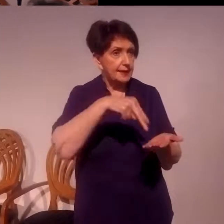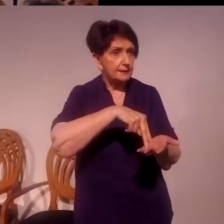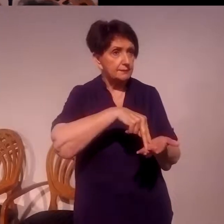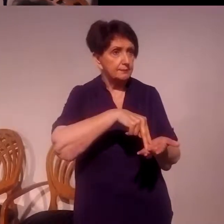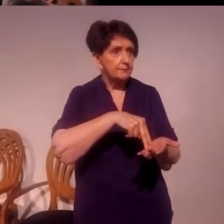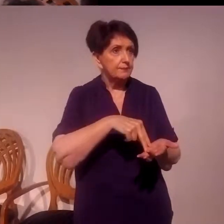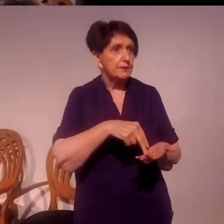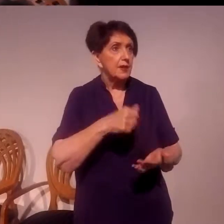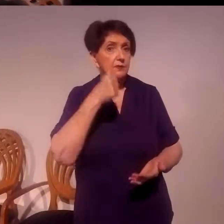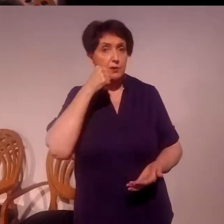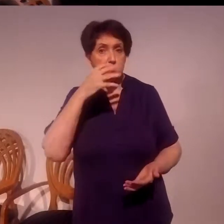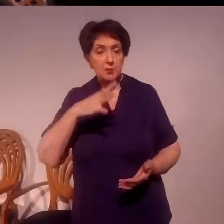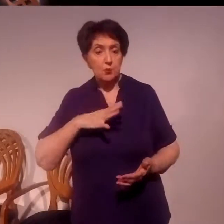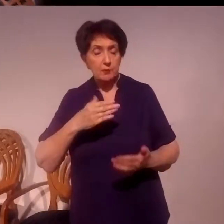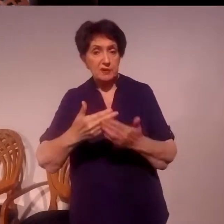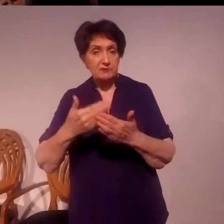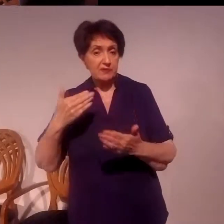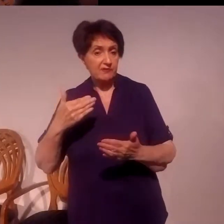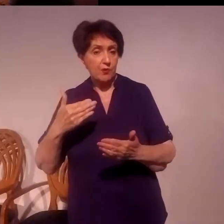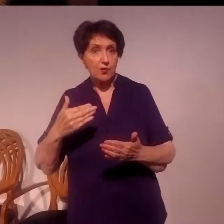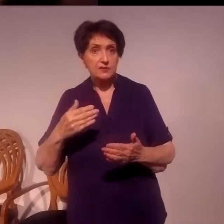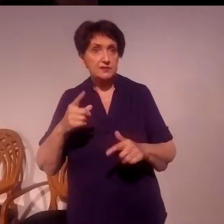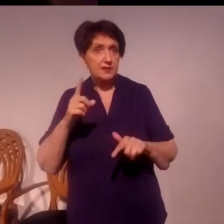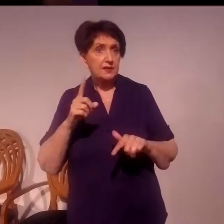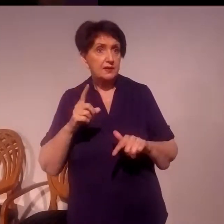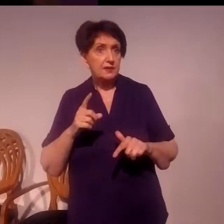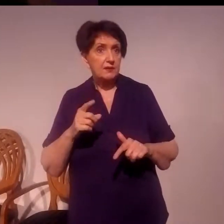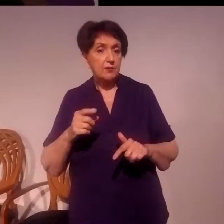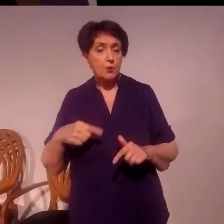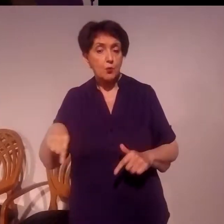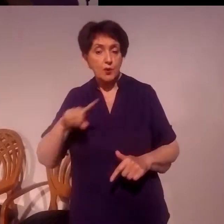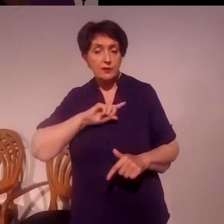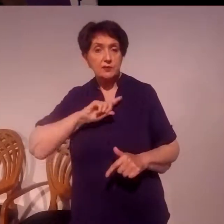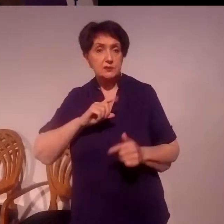have been women before us that we're standing on the shoulders of